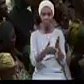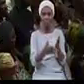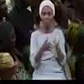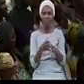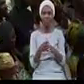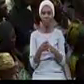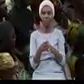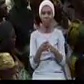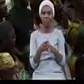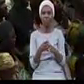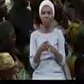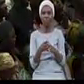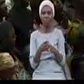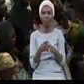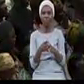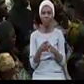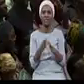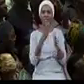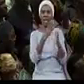I want to hear you.